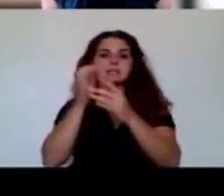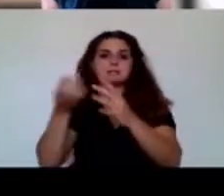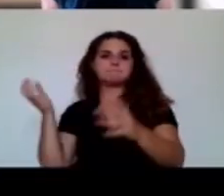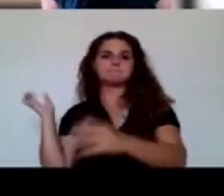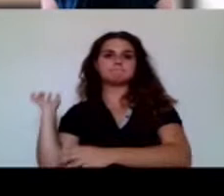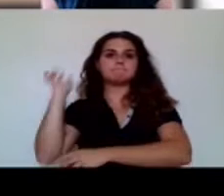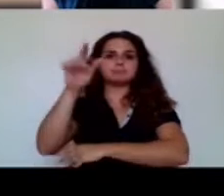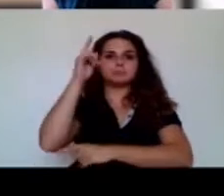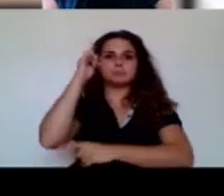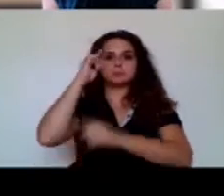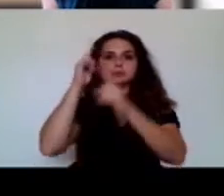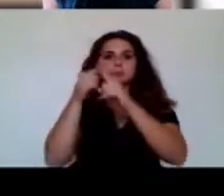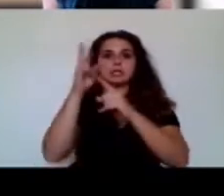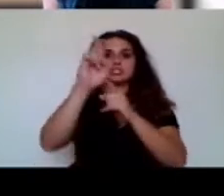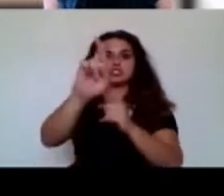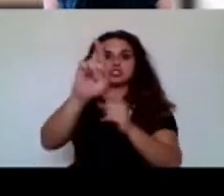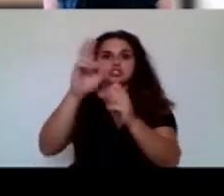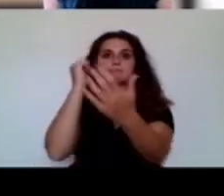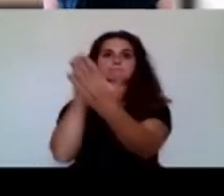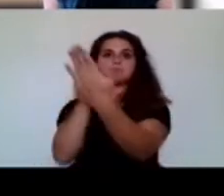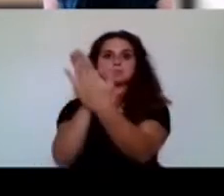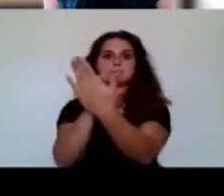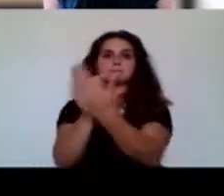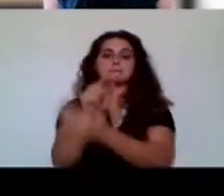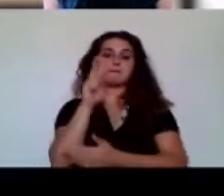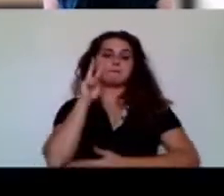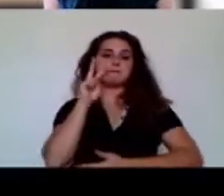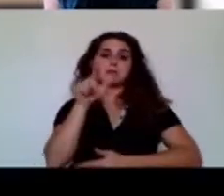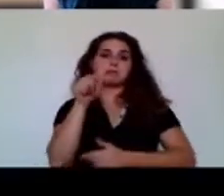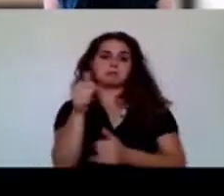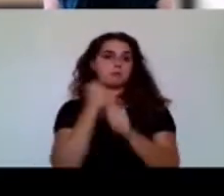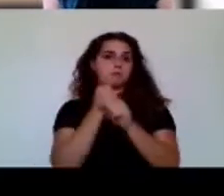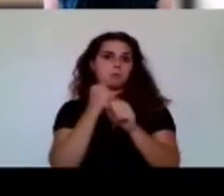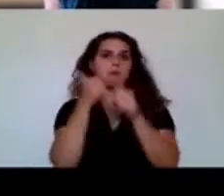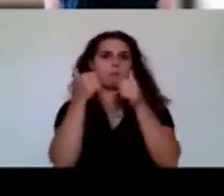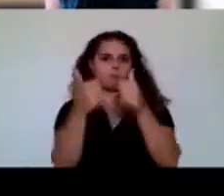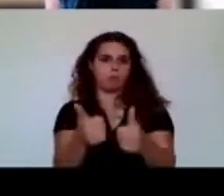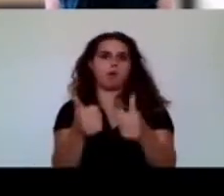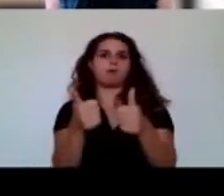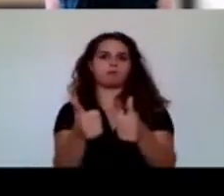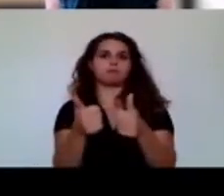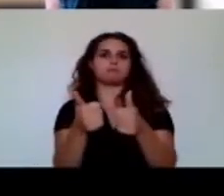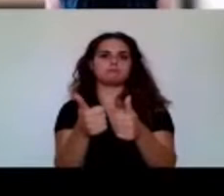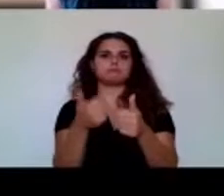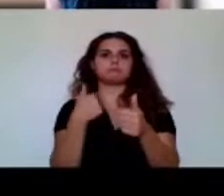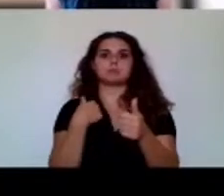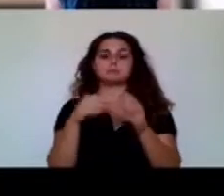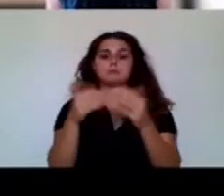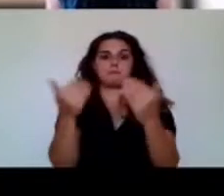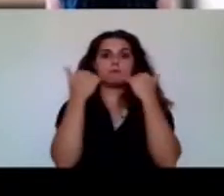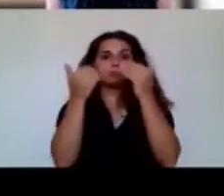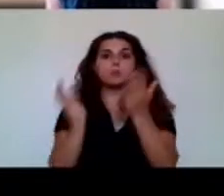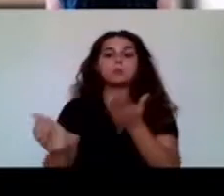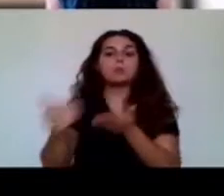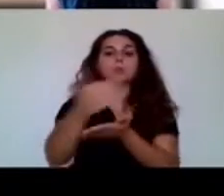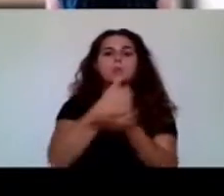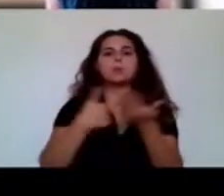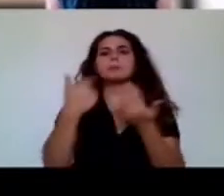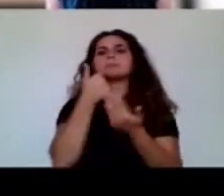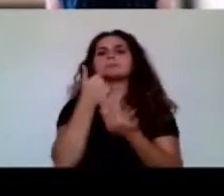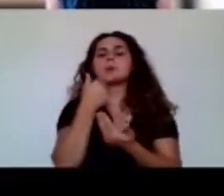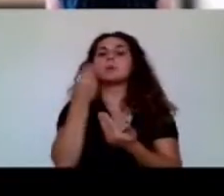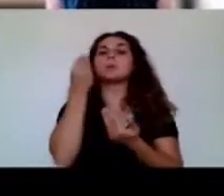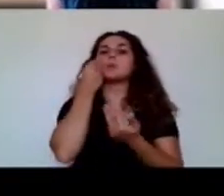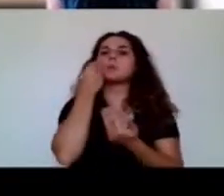ball so that it hits the X. And you can see he does a pretty good job at this. We collect a bunch of data to see how good he is at